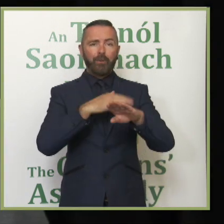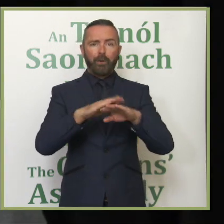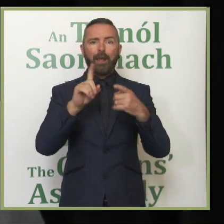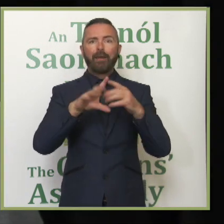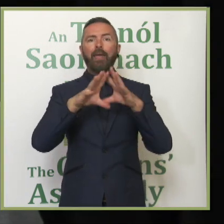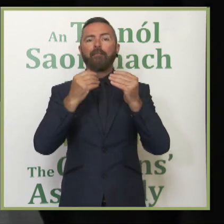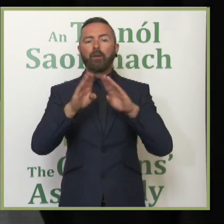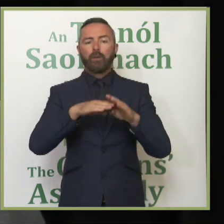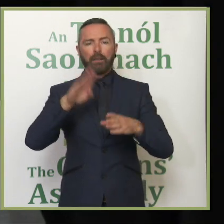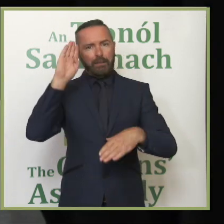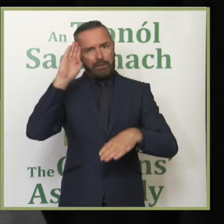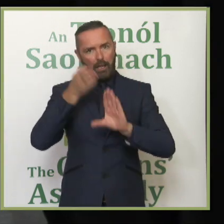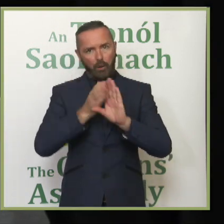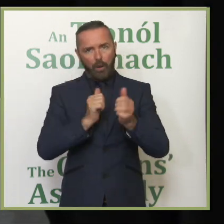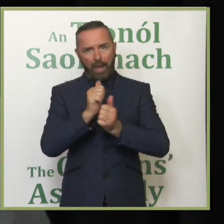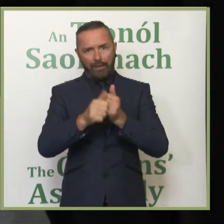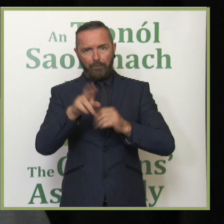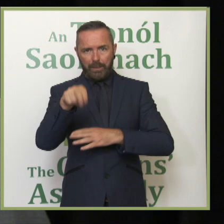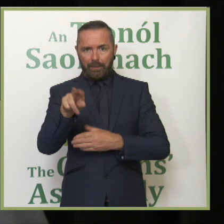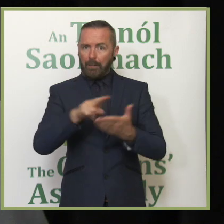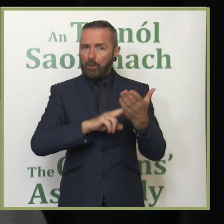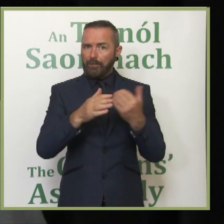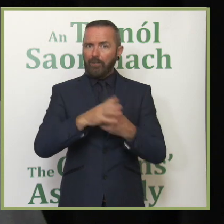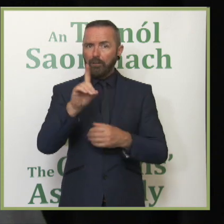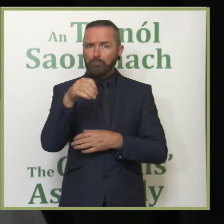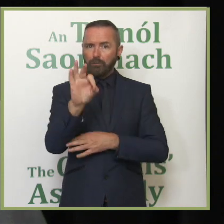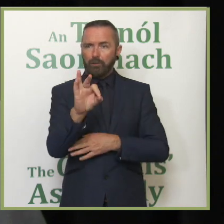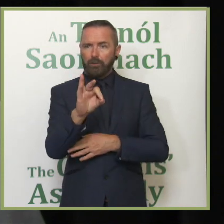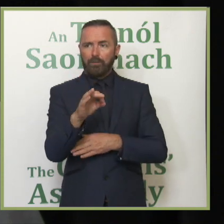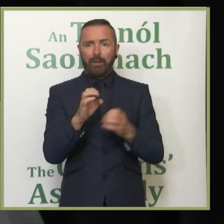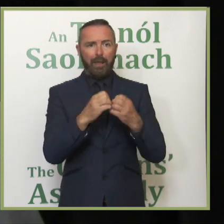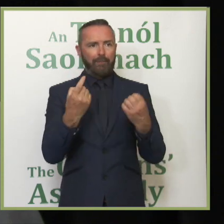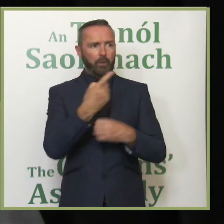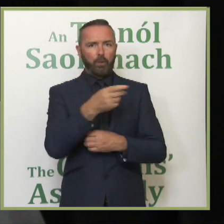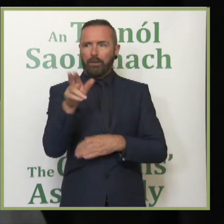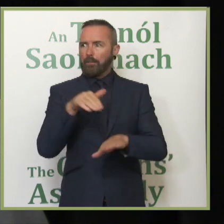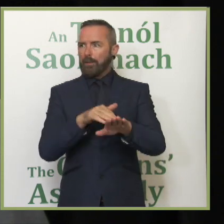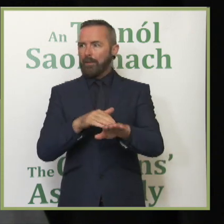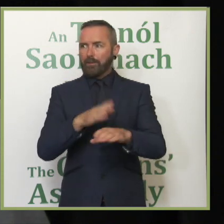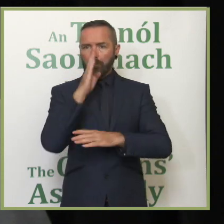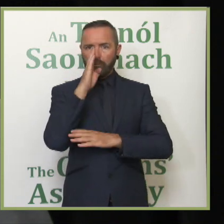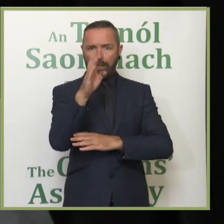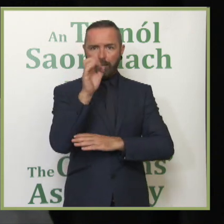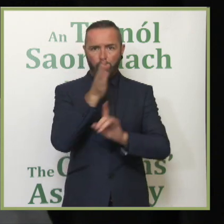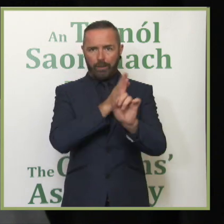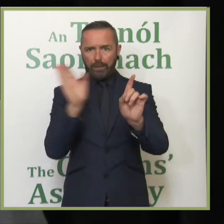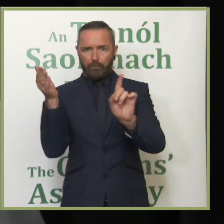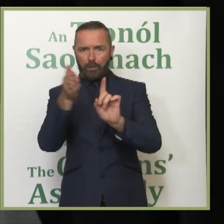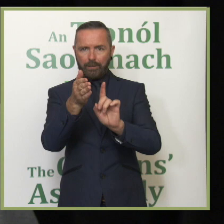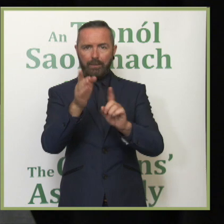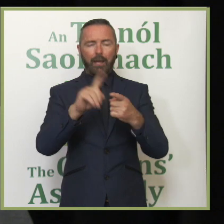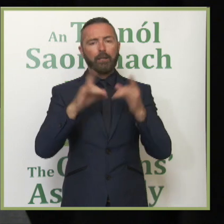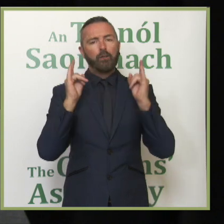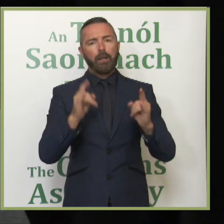potential can be used as a drug. Everyone can be affected, whether directly or indirectly, and the humanitarian crisis